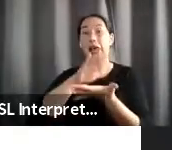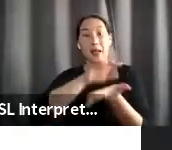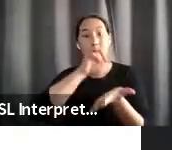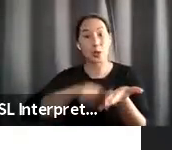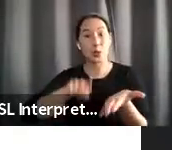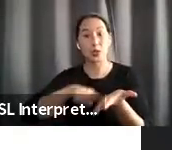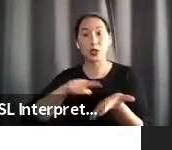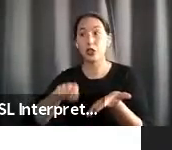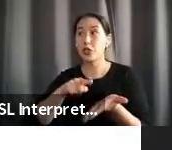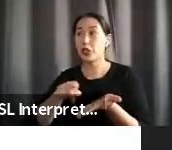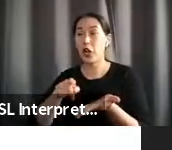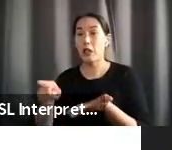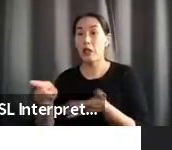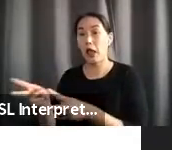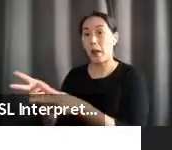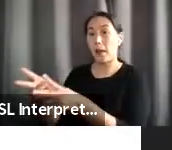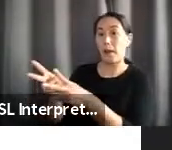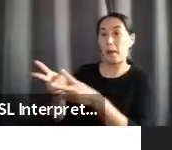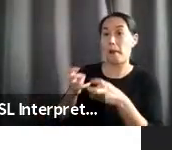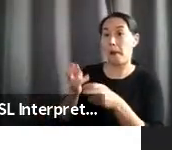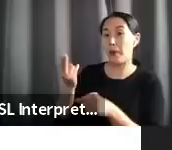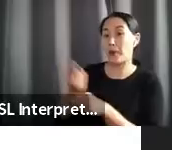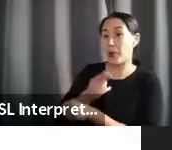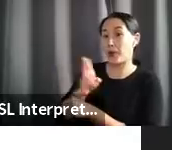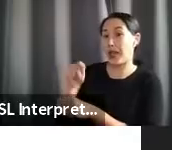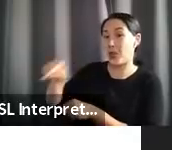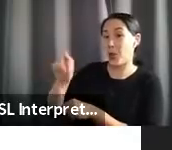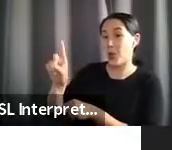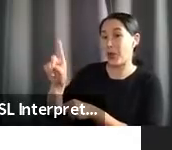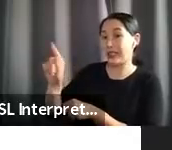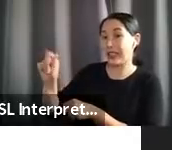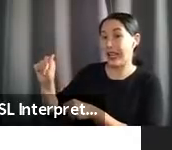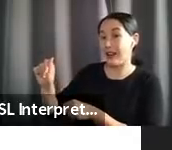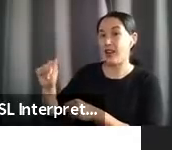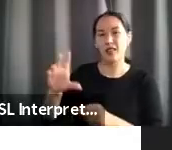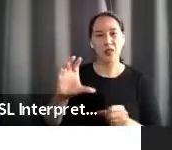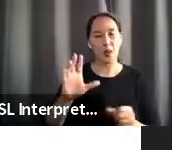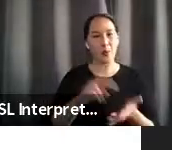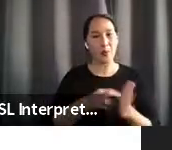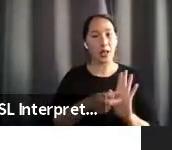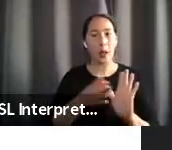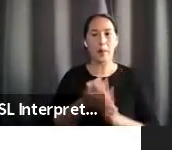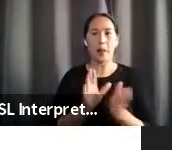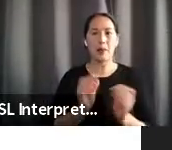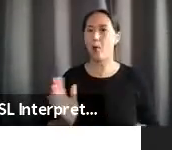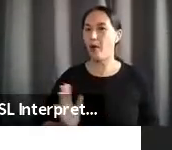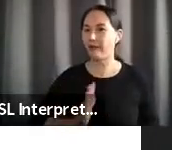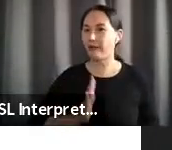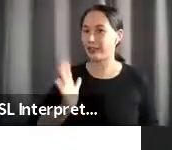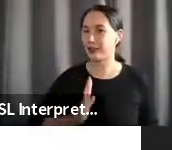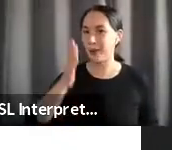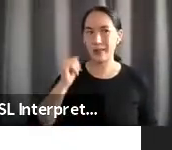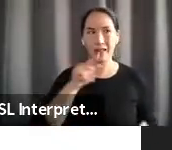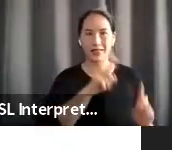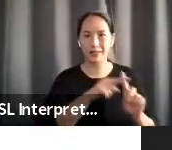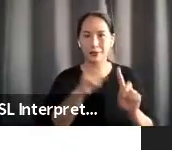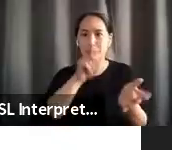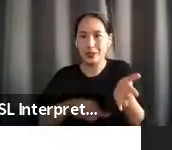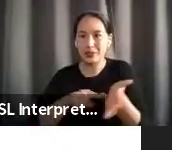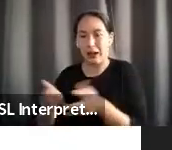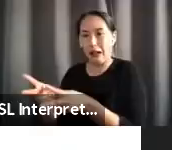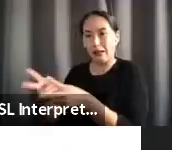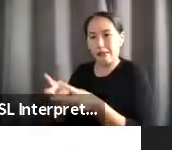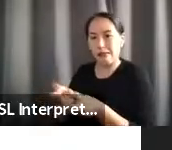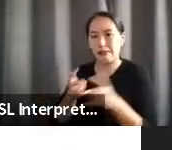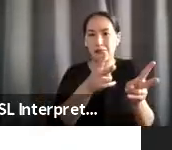data sets, right? And so what you have is, in the absence of a lot of times official data from the state, or what